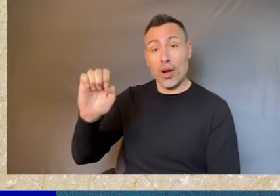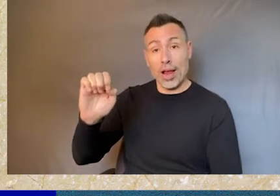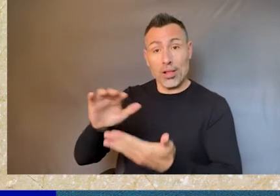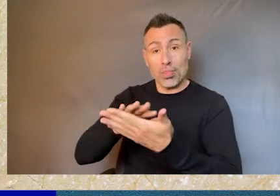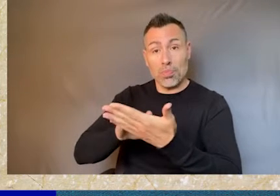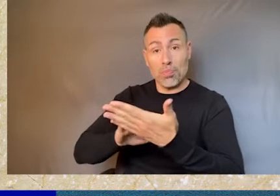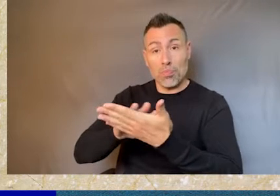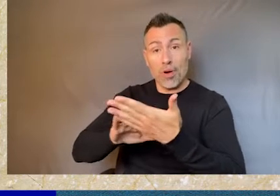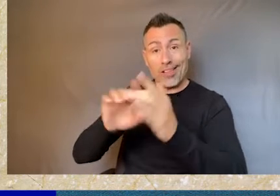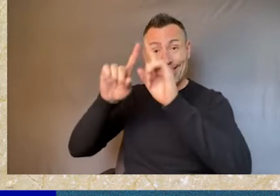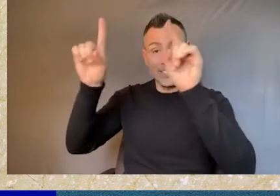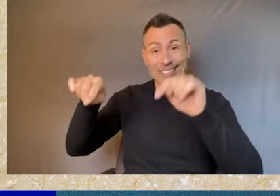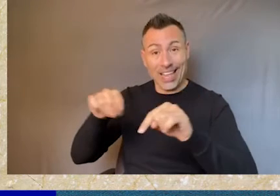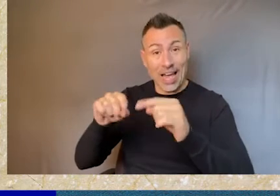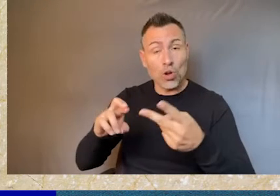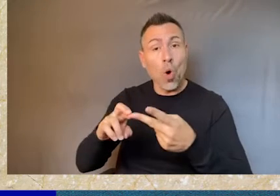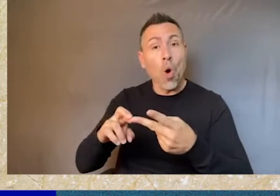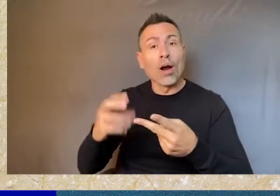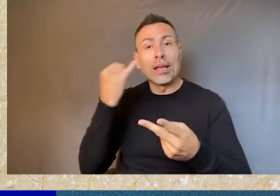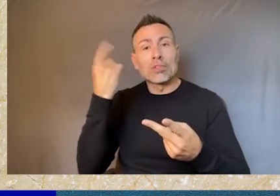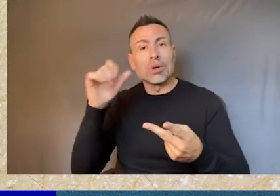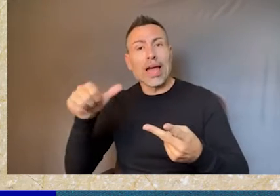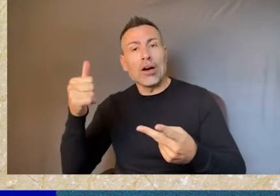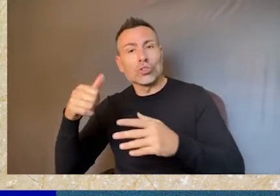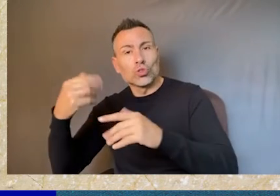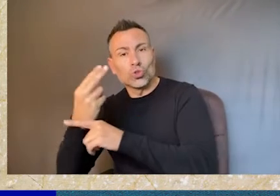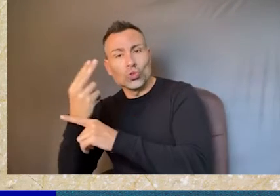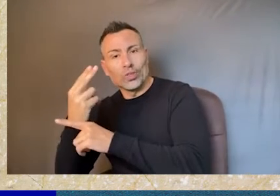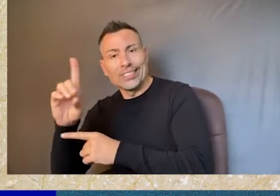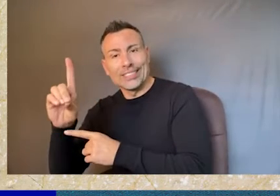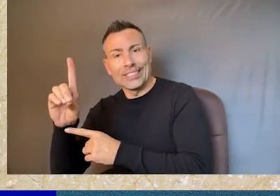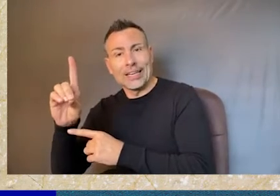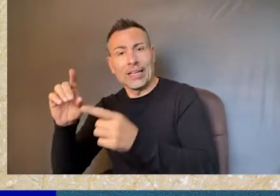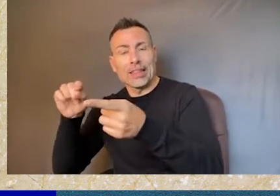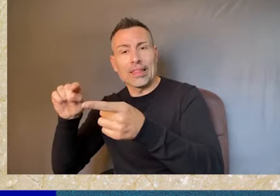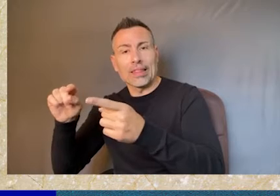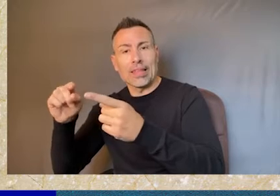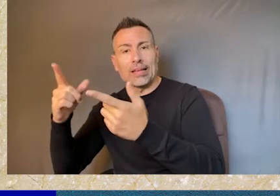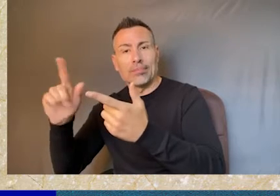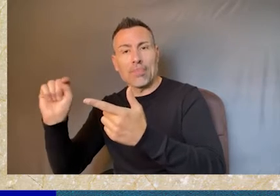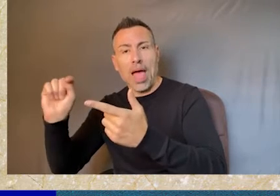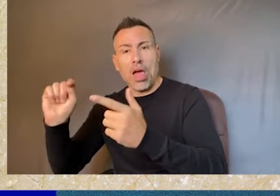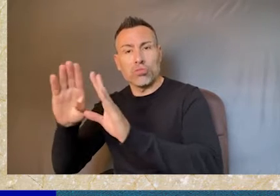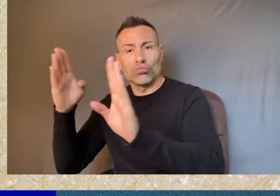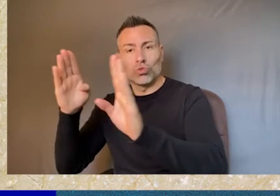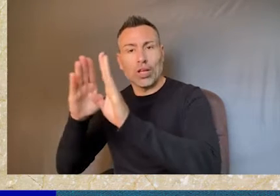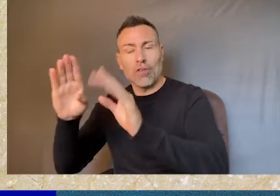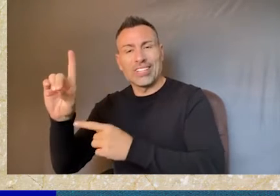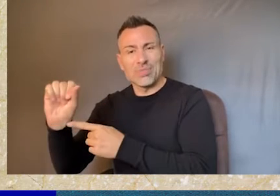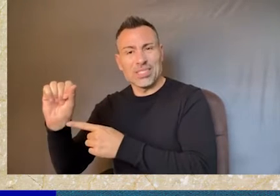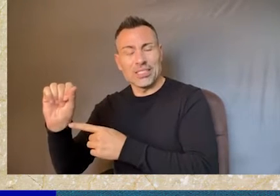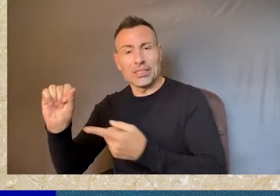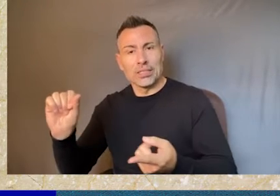from fully enjoying the services a company offers. We will be having a more in-depth look at discrimination